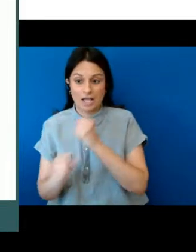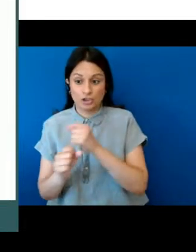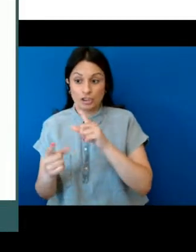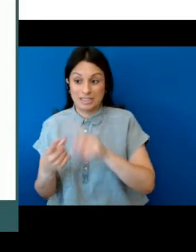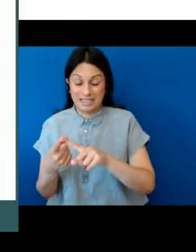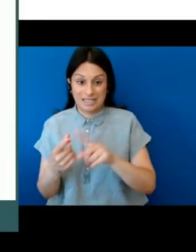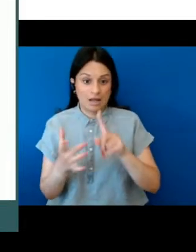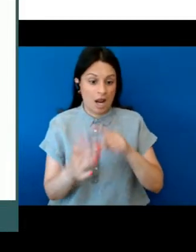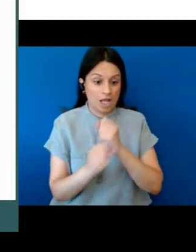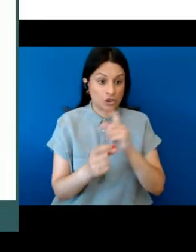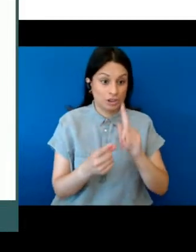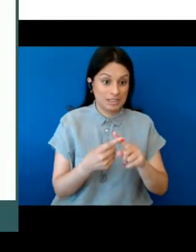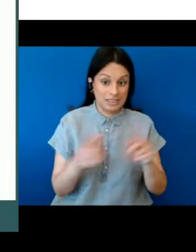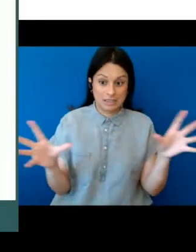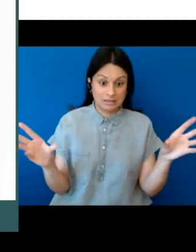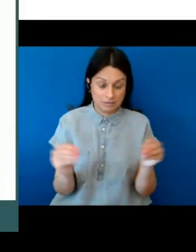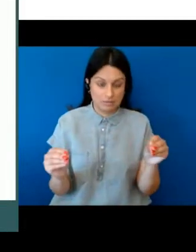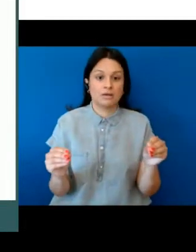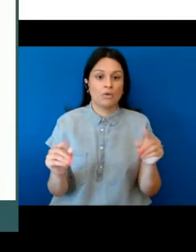different.